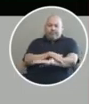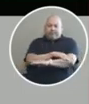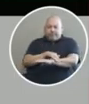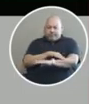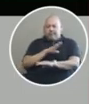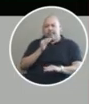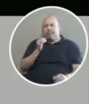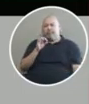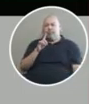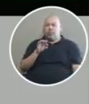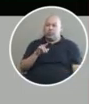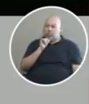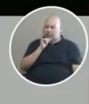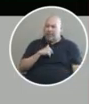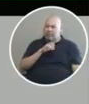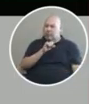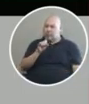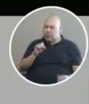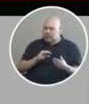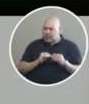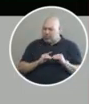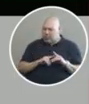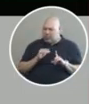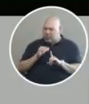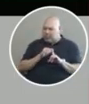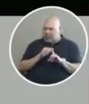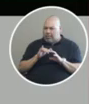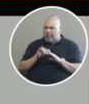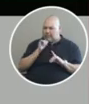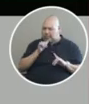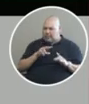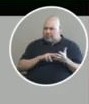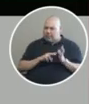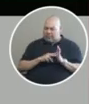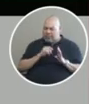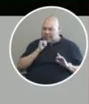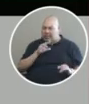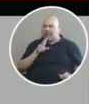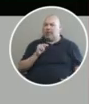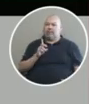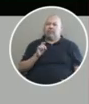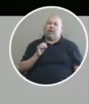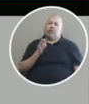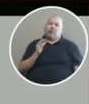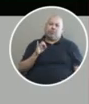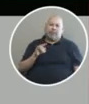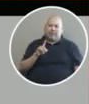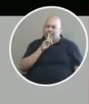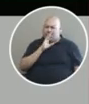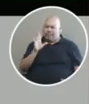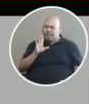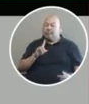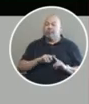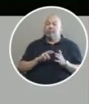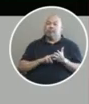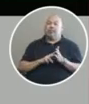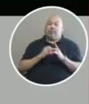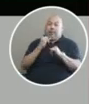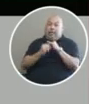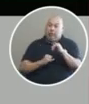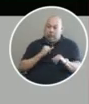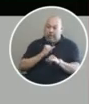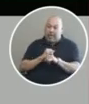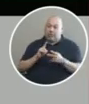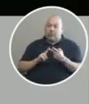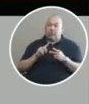workers who do not have Social Security numbers. I remind you that does not mean that they are undocumented. They could be international workers on